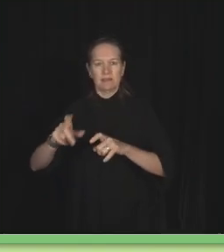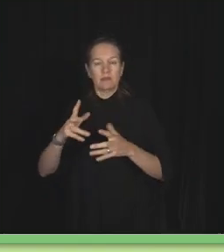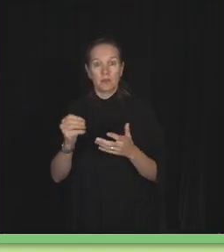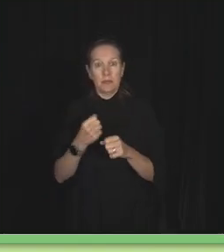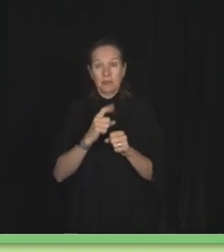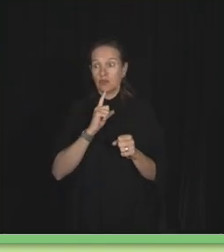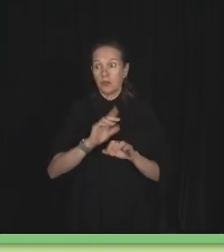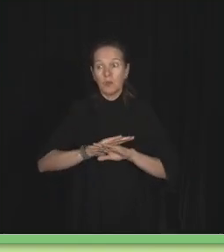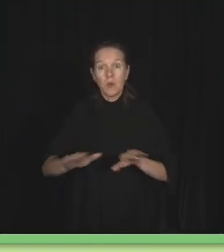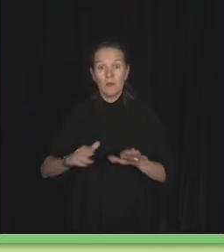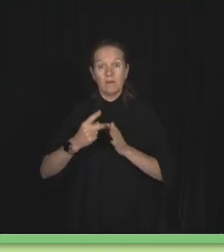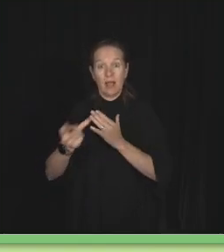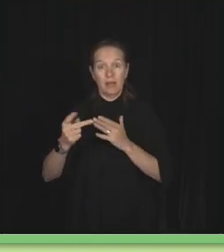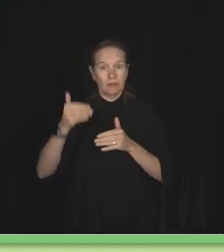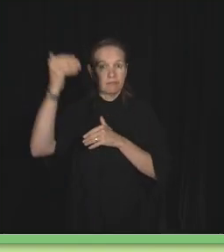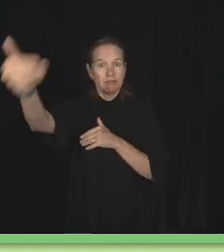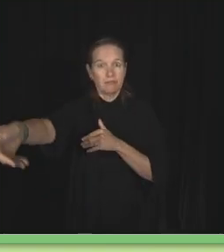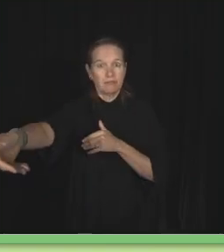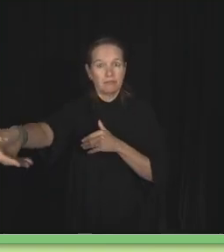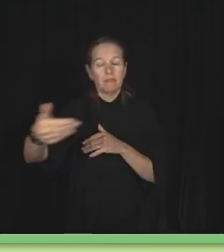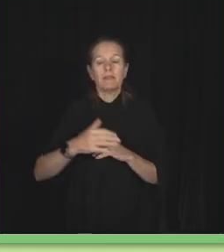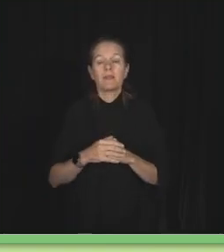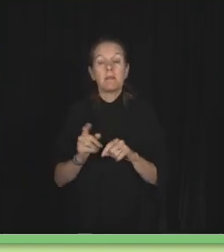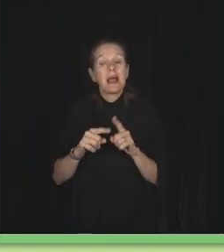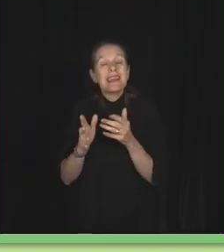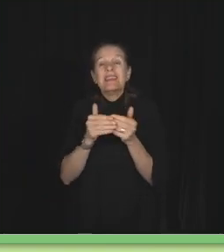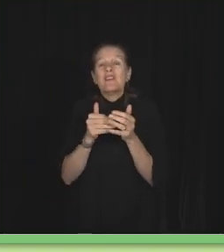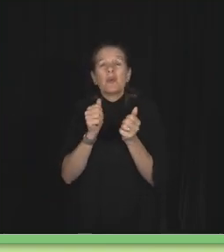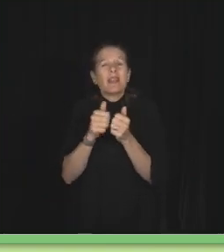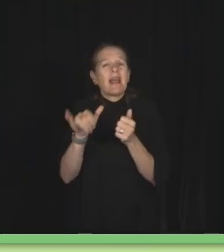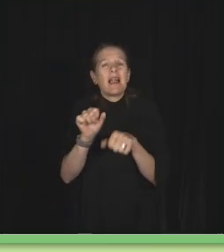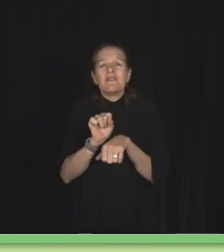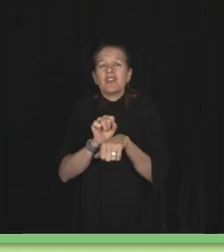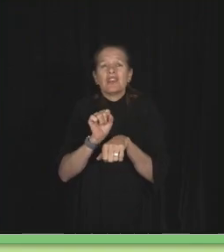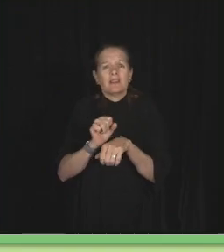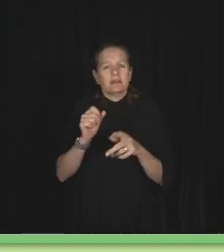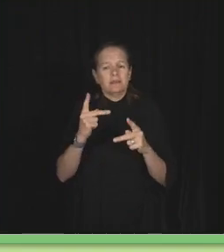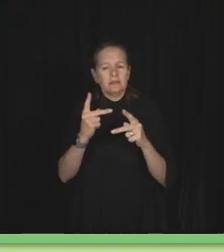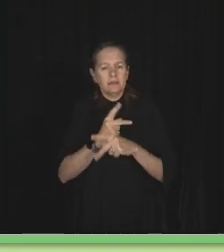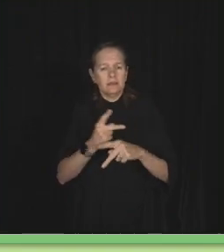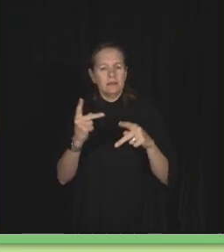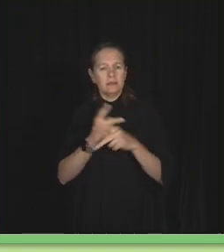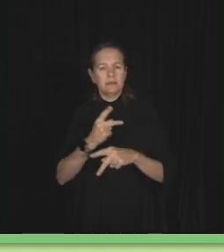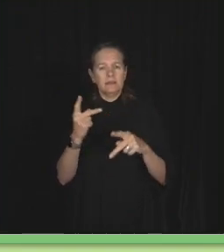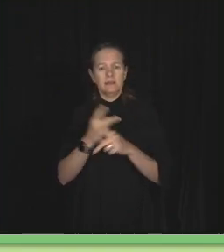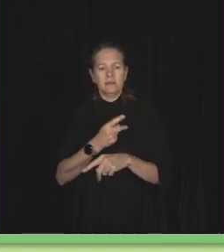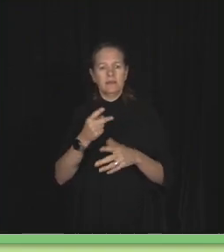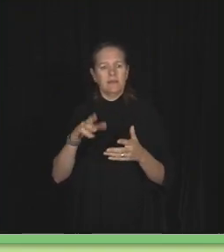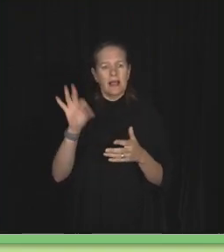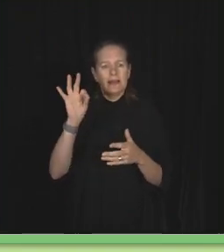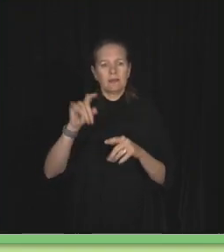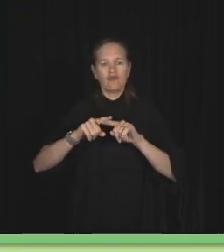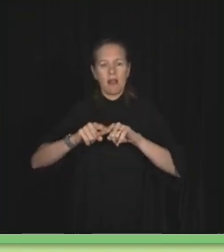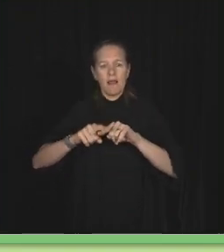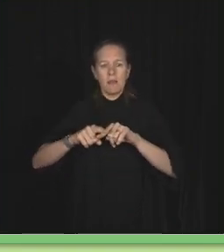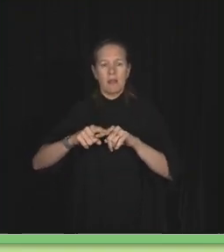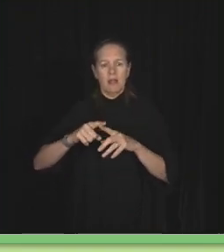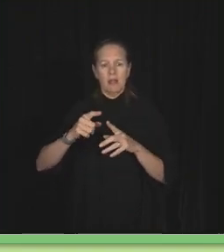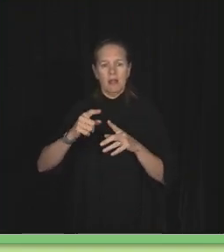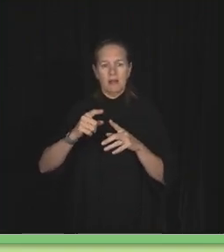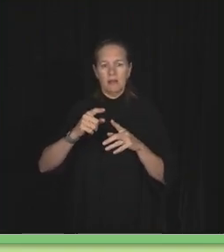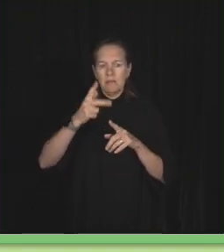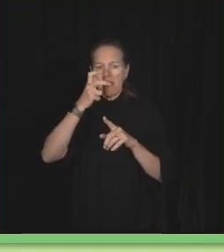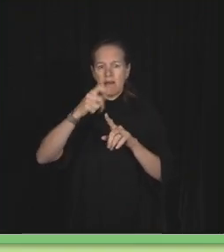failure. But even with those efforts, finding a bug relies on random chance, making issues hard